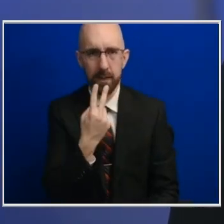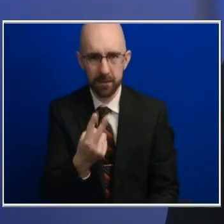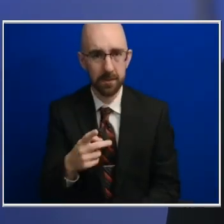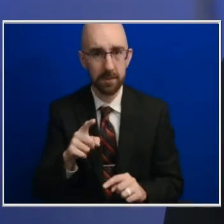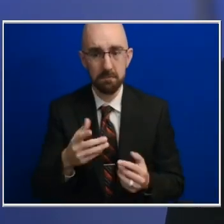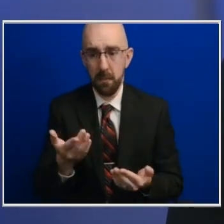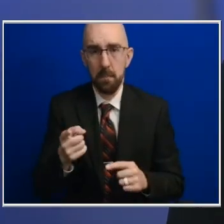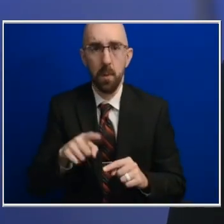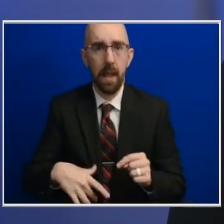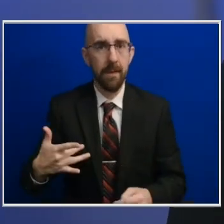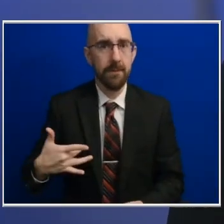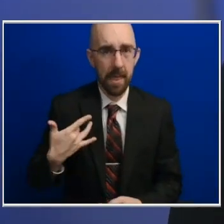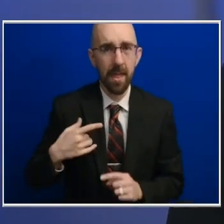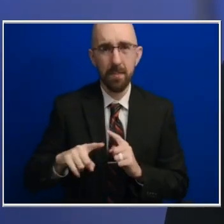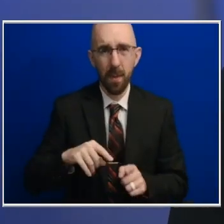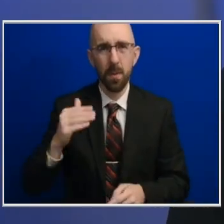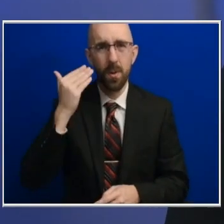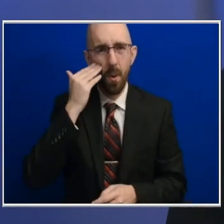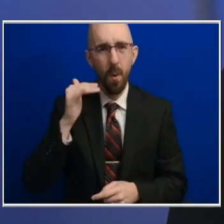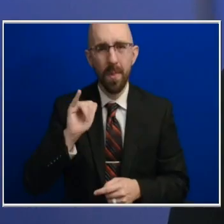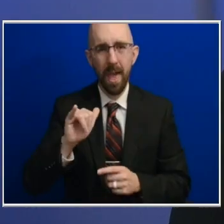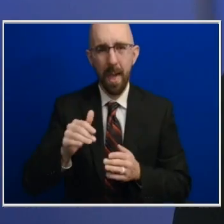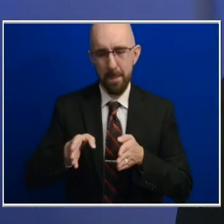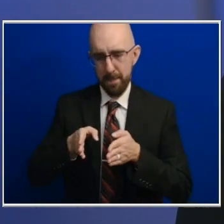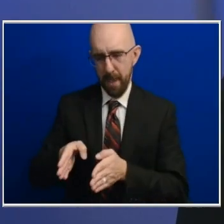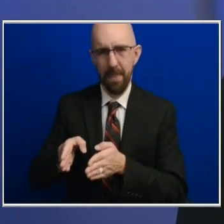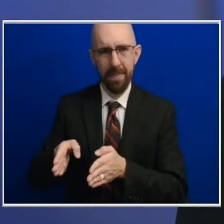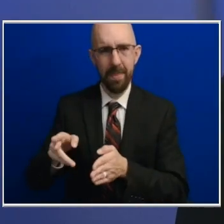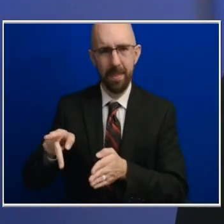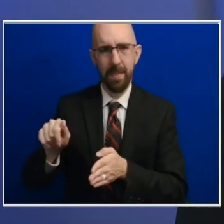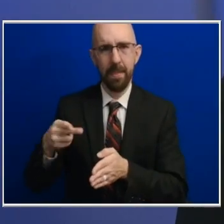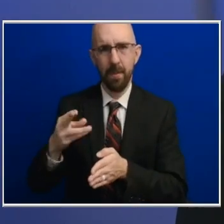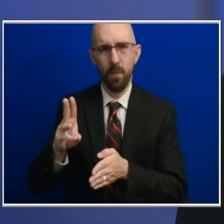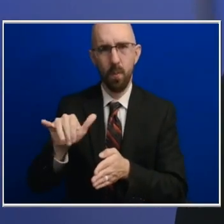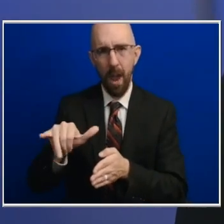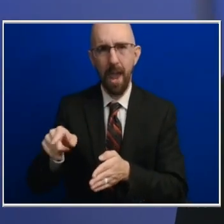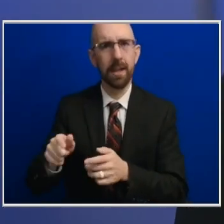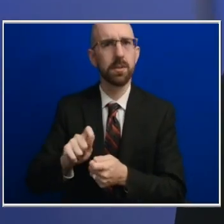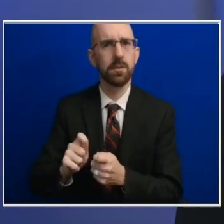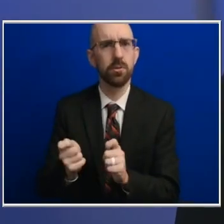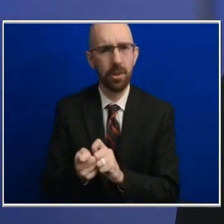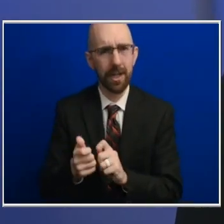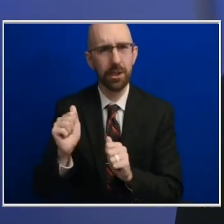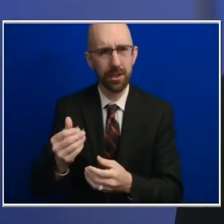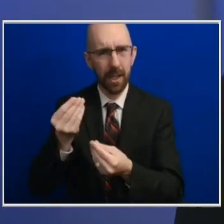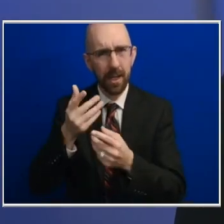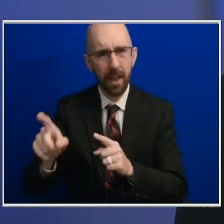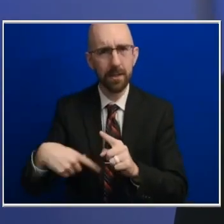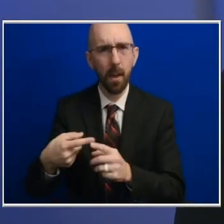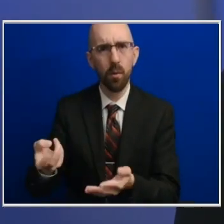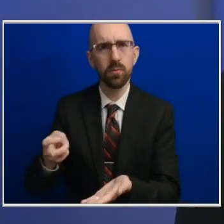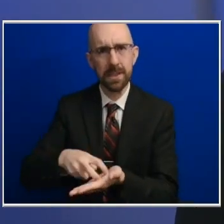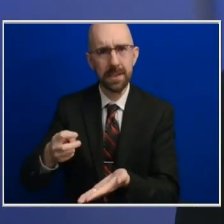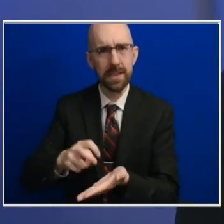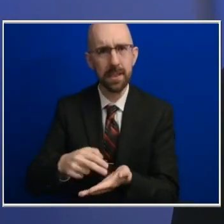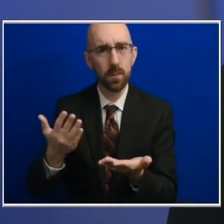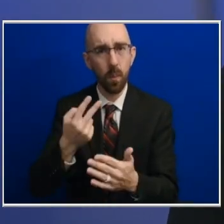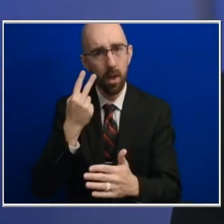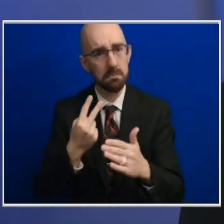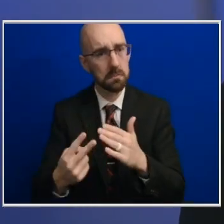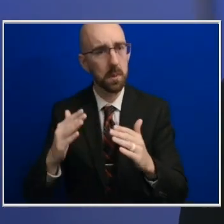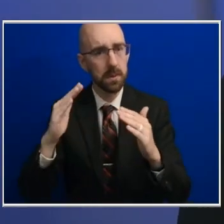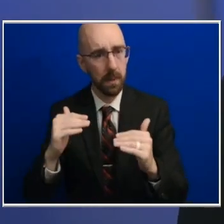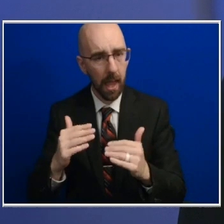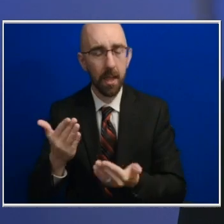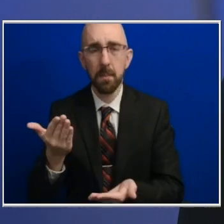but we know that that pathway has changed, and it could tell us some information about resilience or what to expect, or maybe even